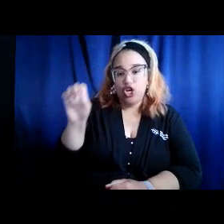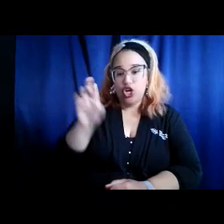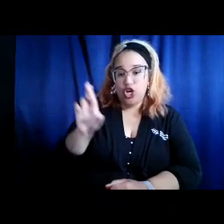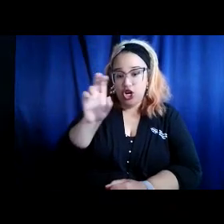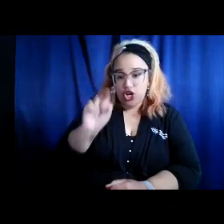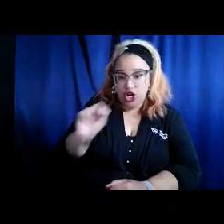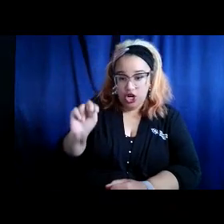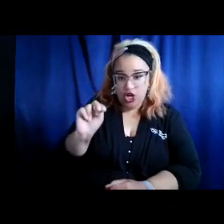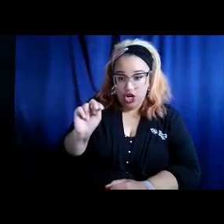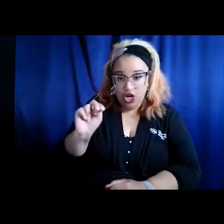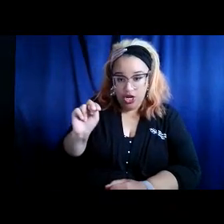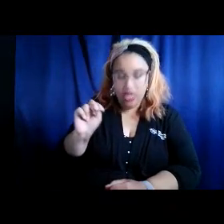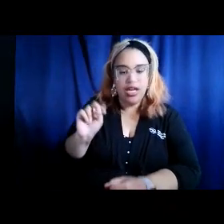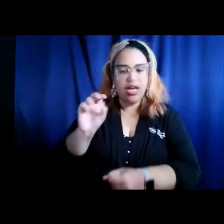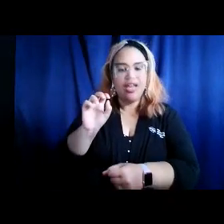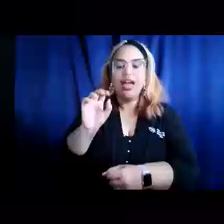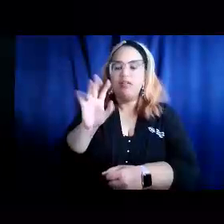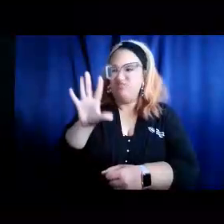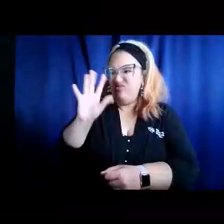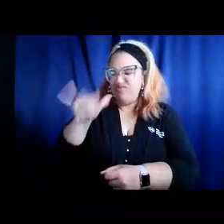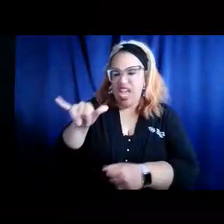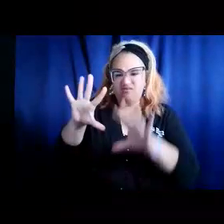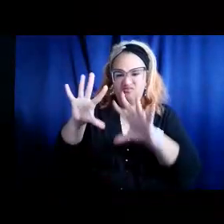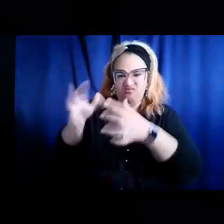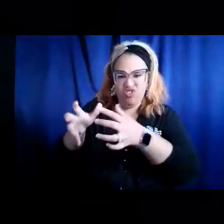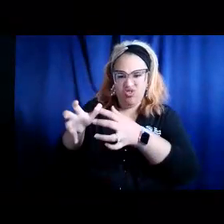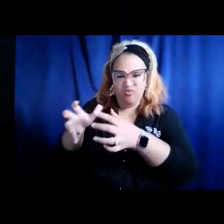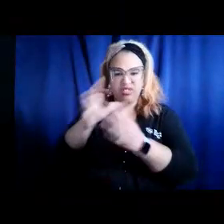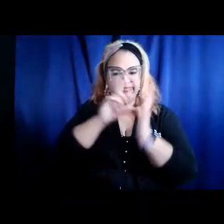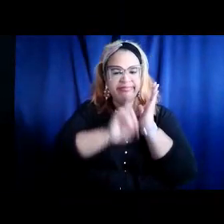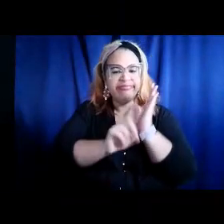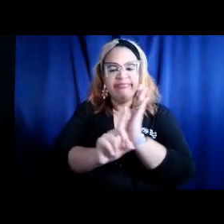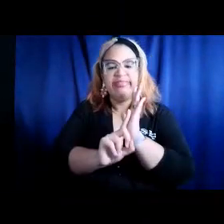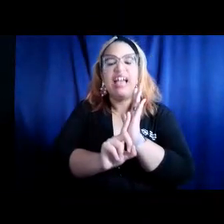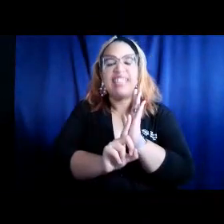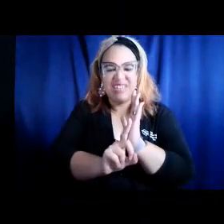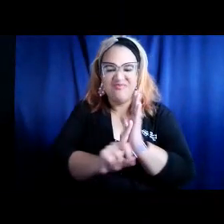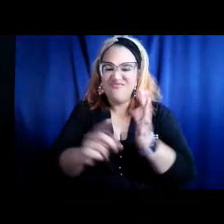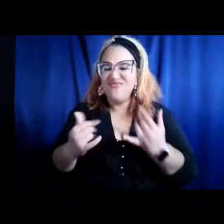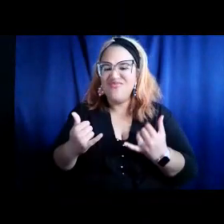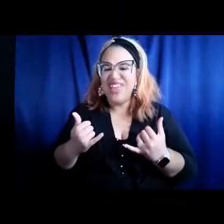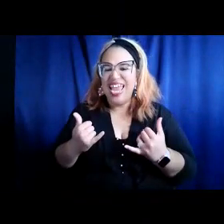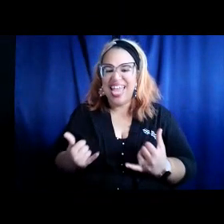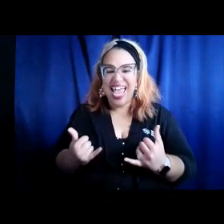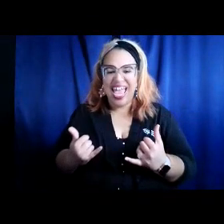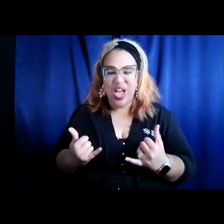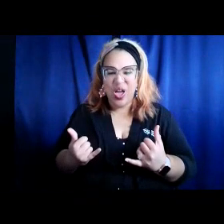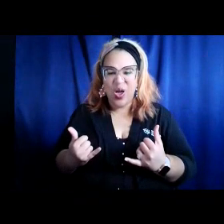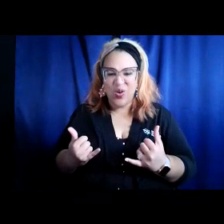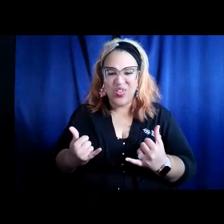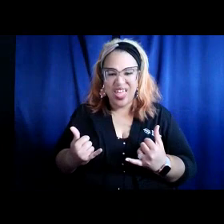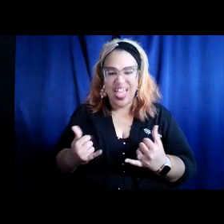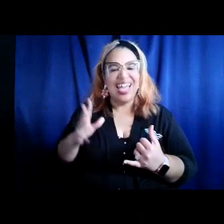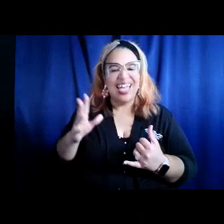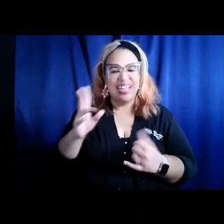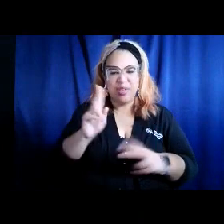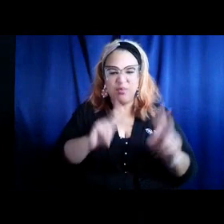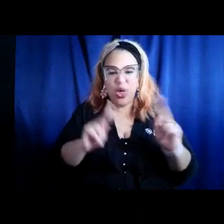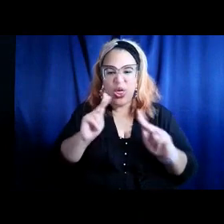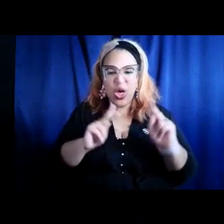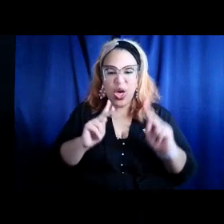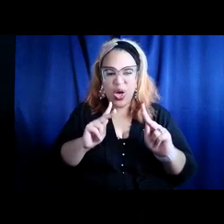$490 billion. So inclusion sends a clear message. This is a company that values people,